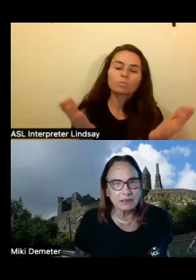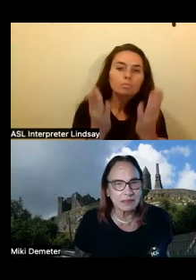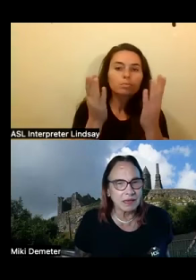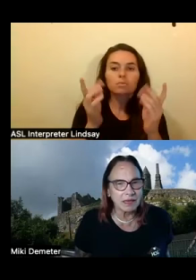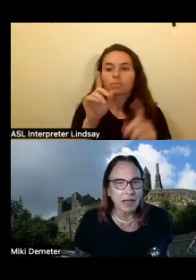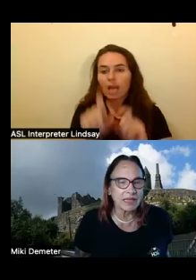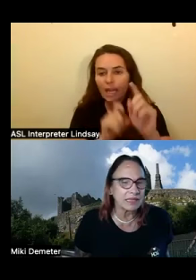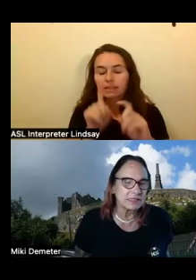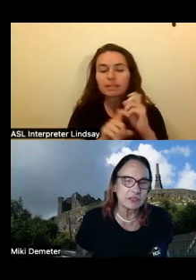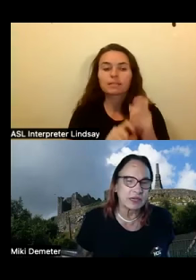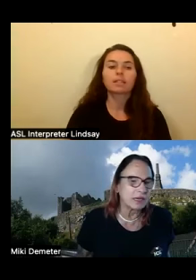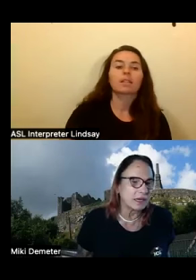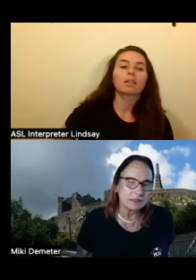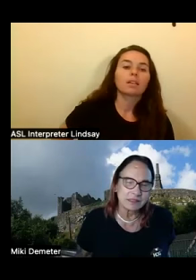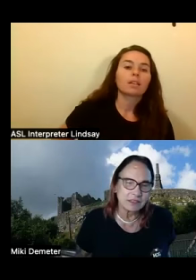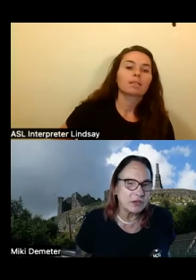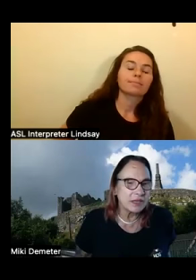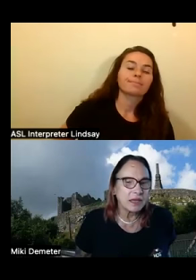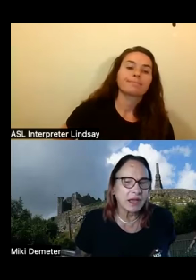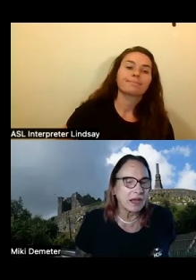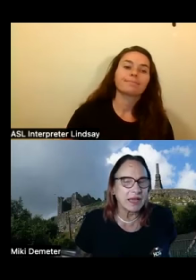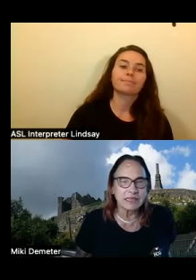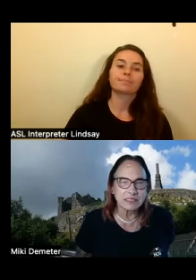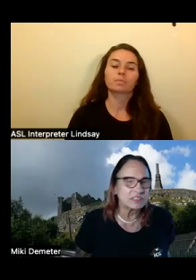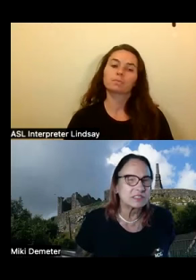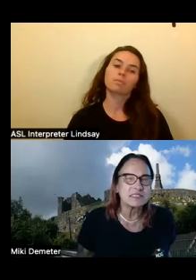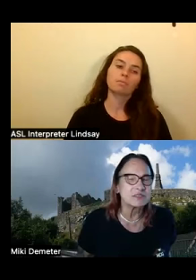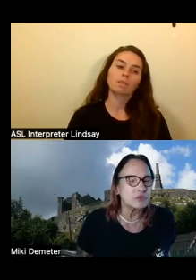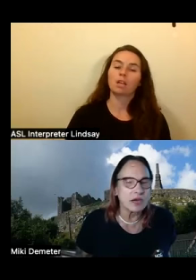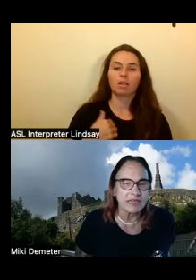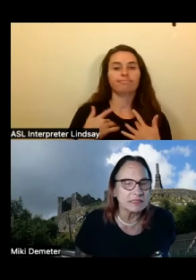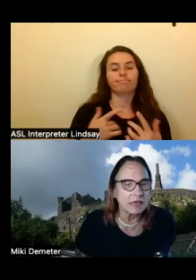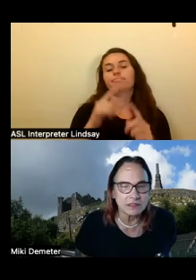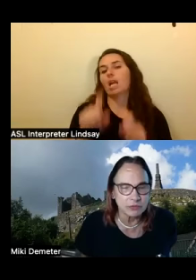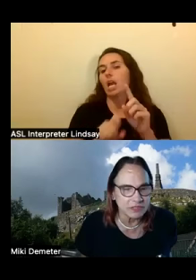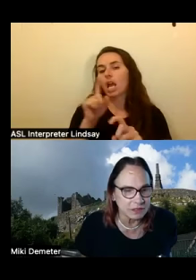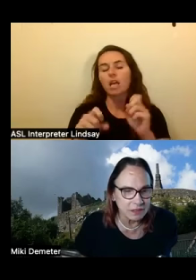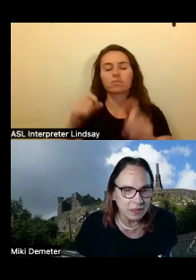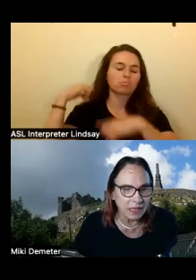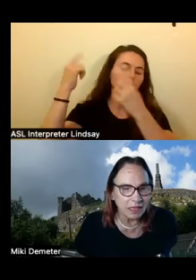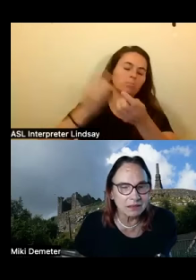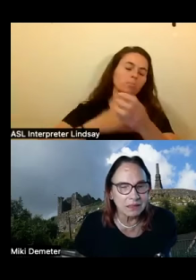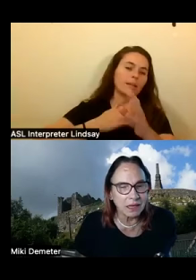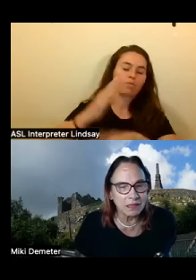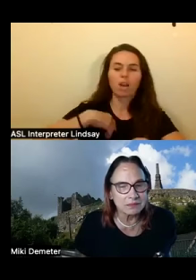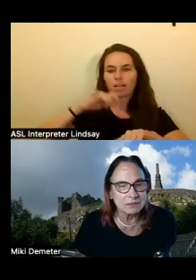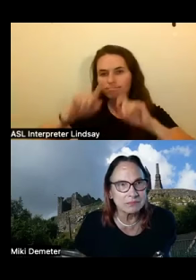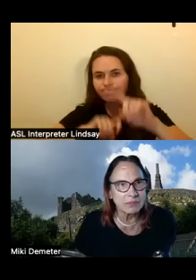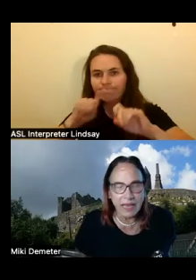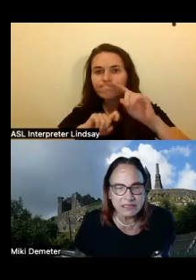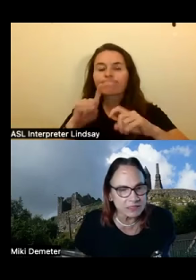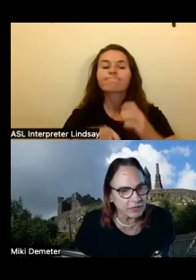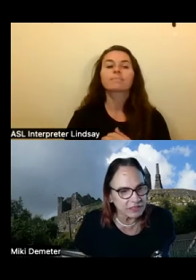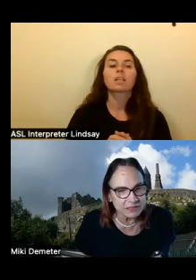mean, I can't tell you, you know, I ask questions throughout my entire career. And